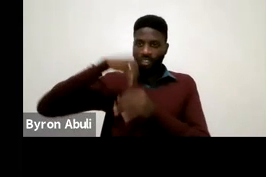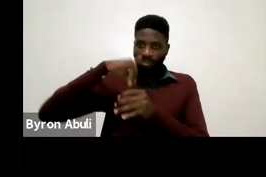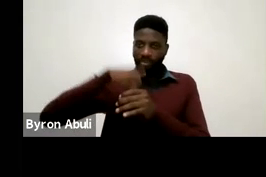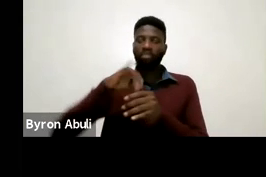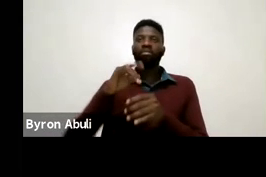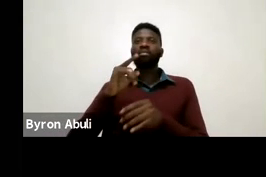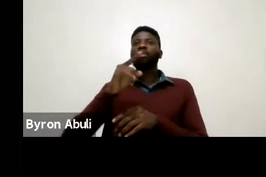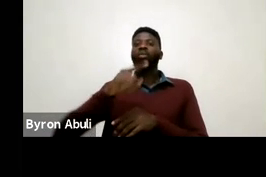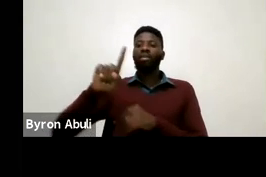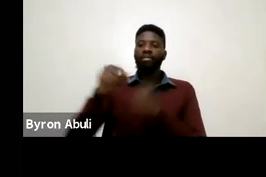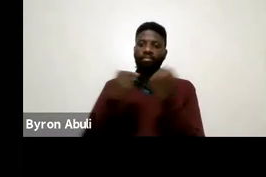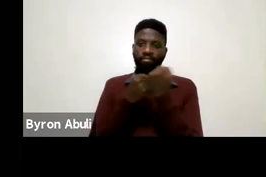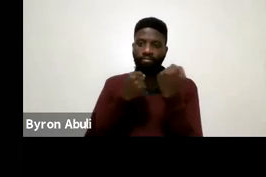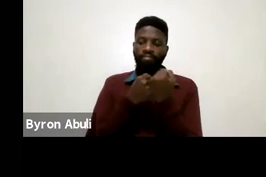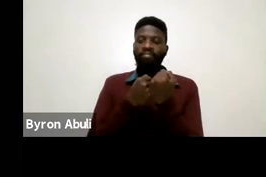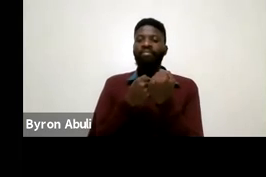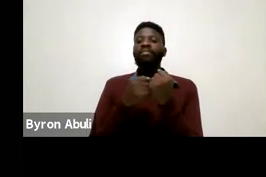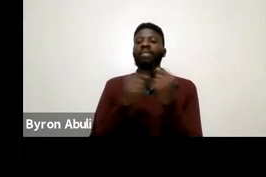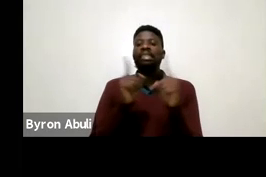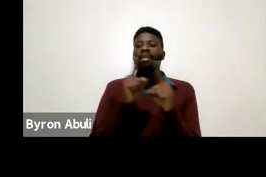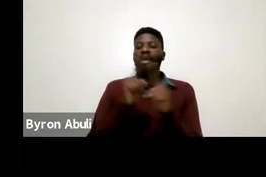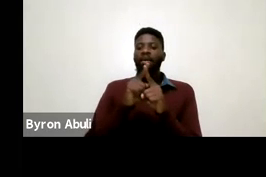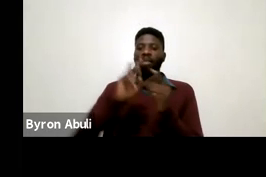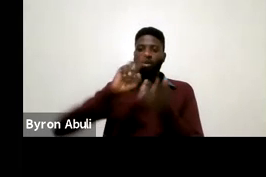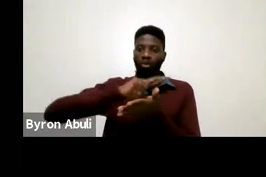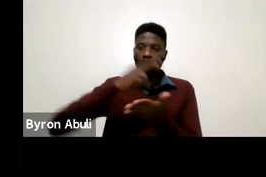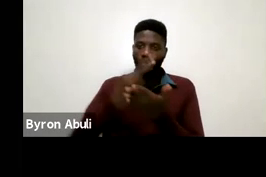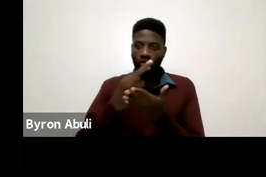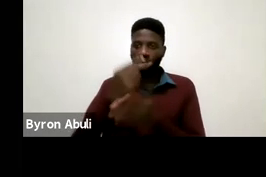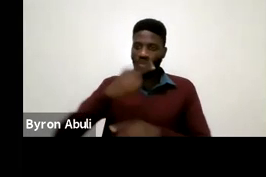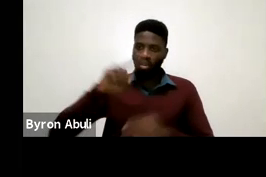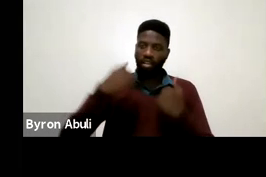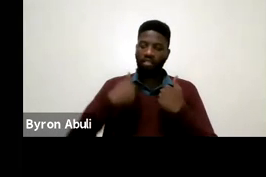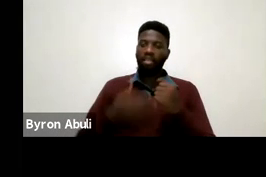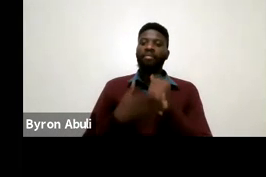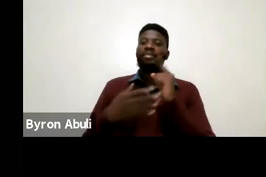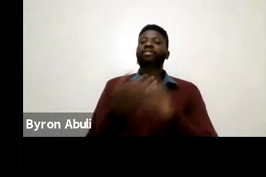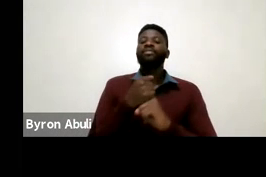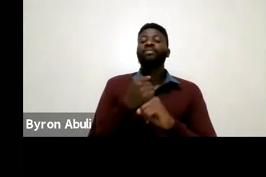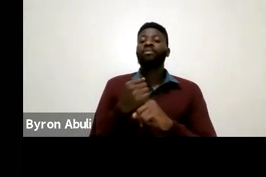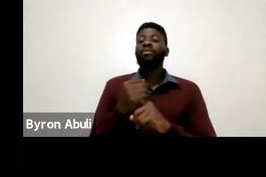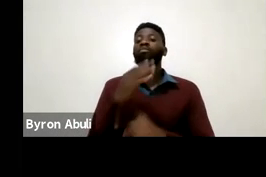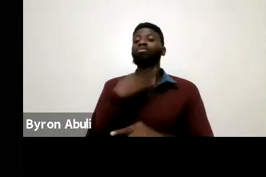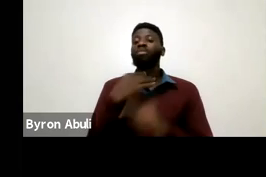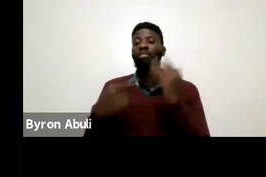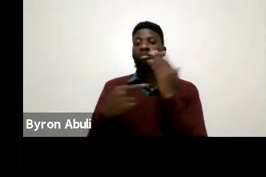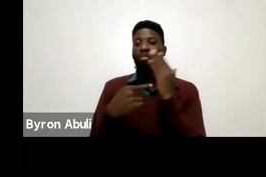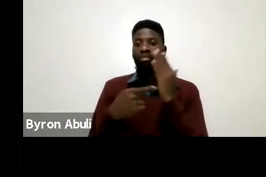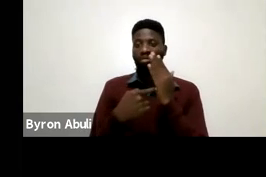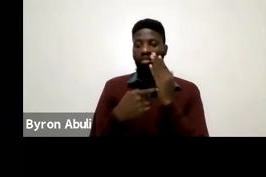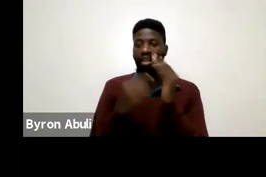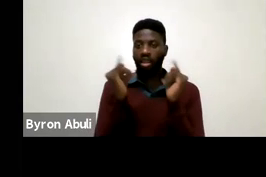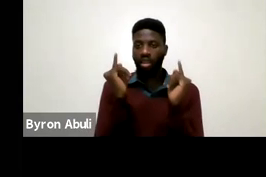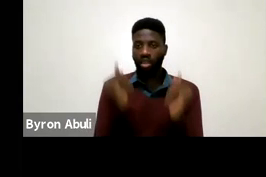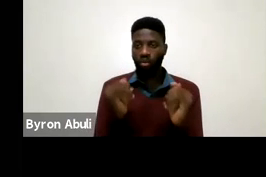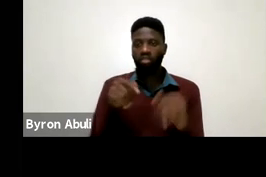support, and of course, investing the right resources in achieving what you want to have. If you want a modern technology, then you know what you need to do for you to